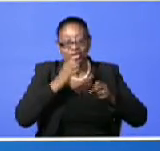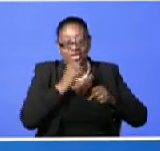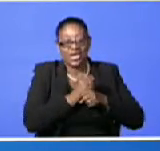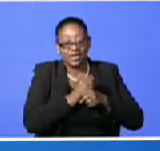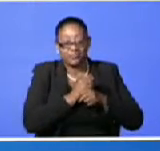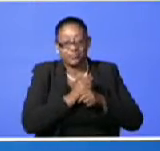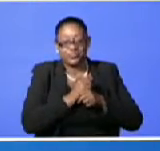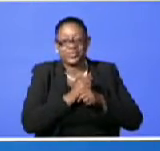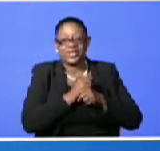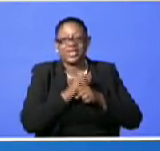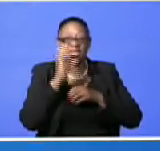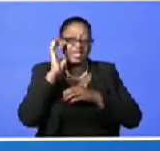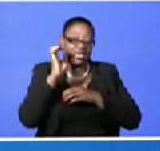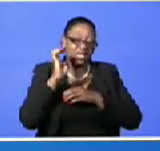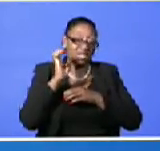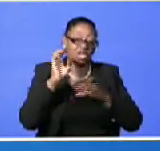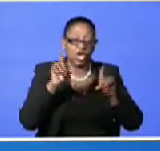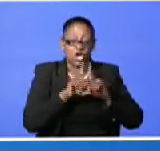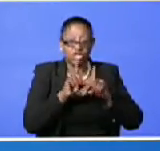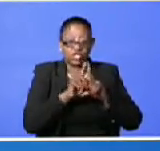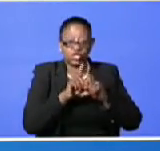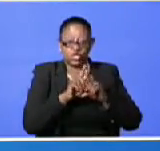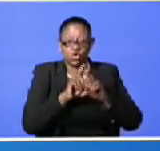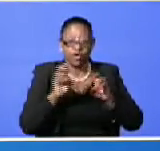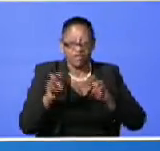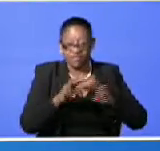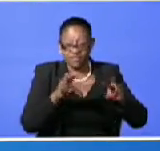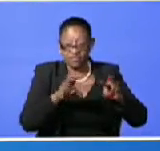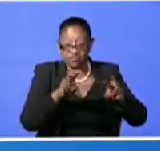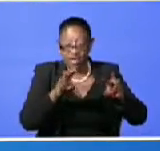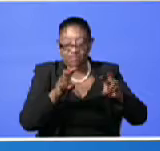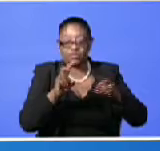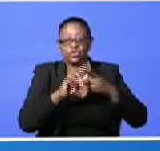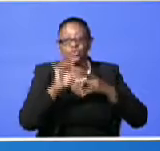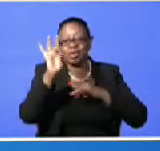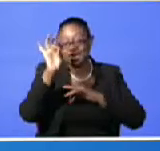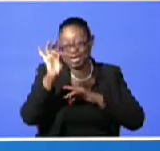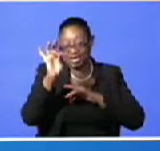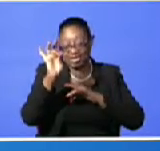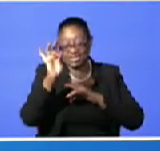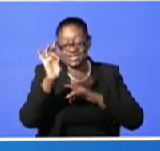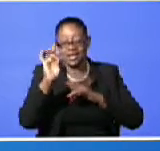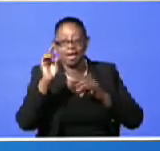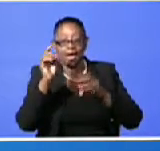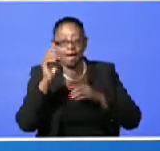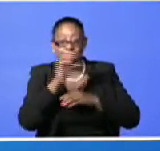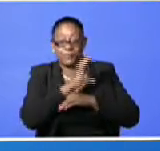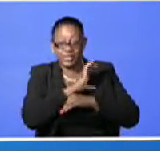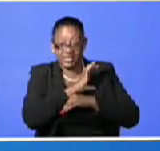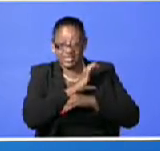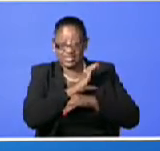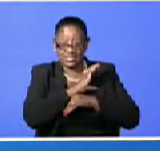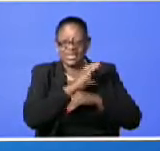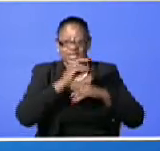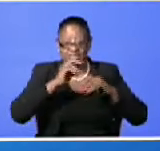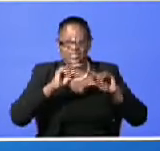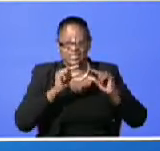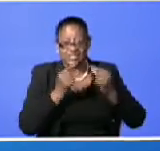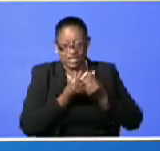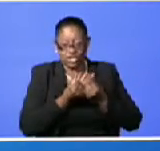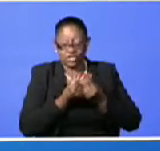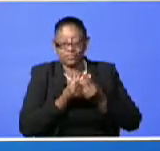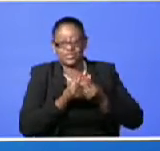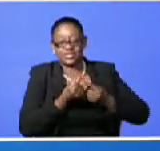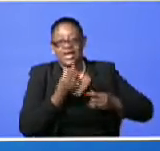Prime Minister Min is also visiting eight police stations throughout Nassau on Christmas Eve, including Nassau Street, Quaco Street, The Grove, South